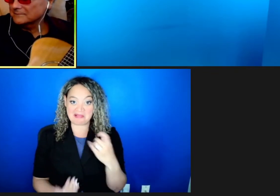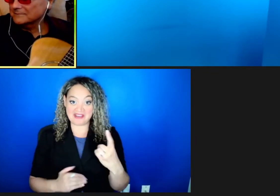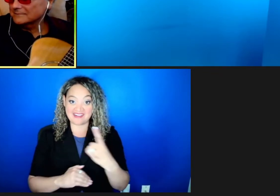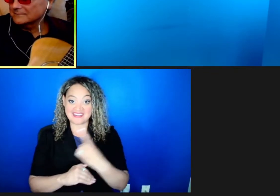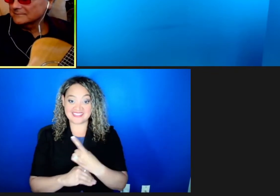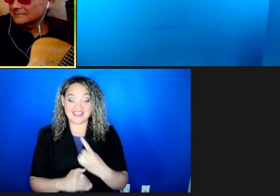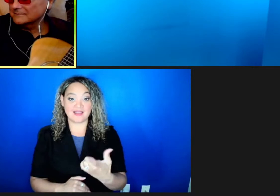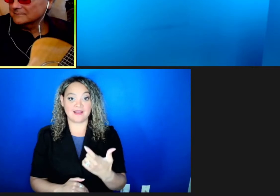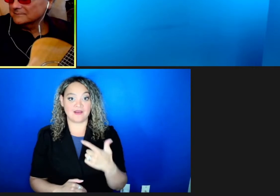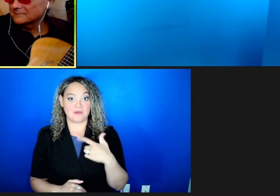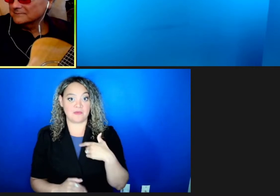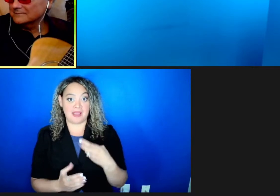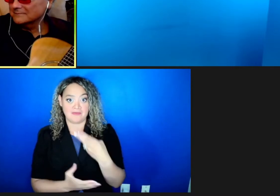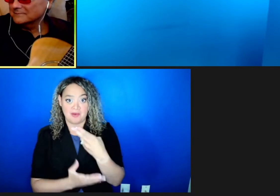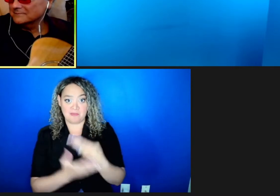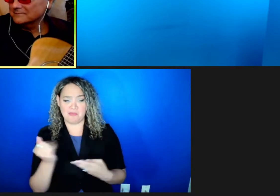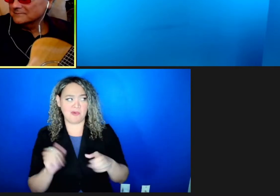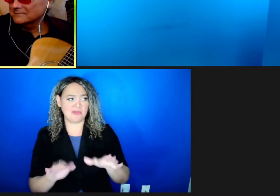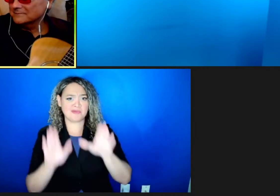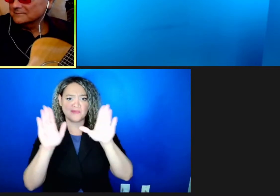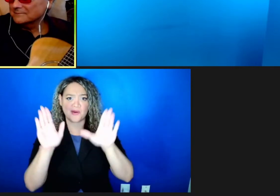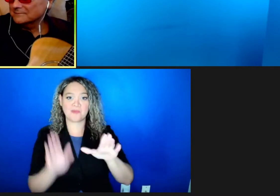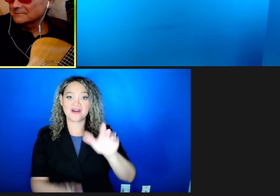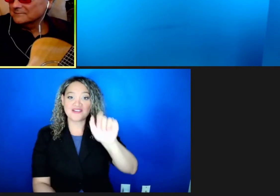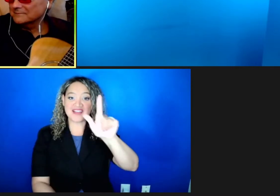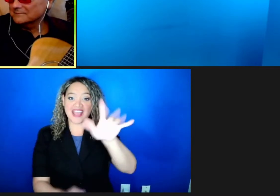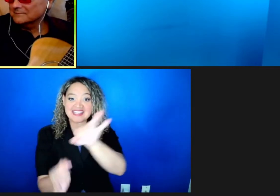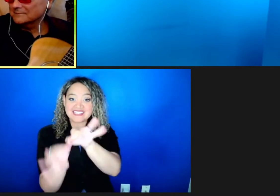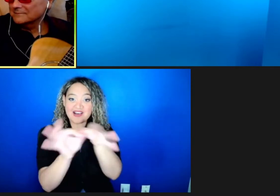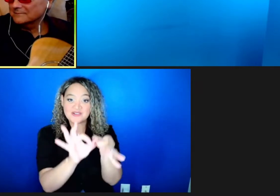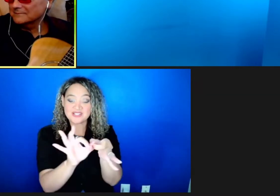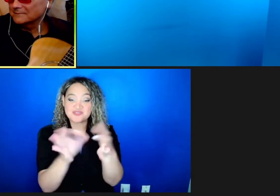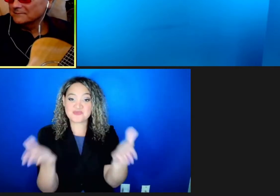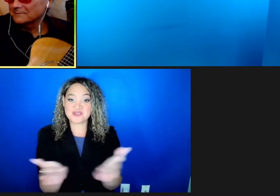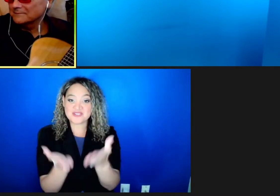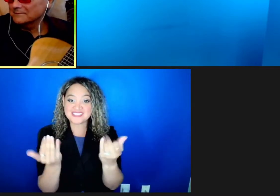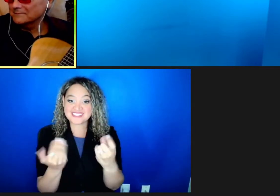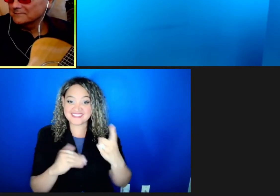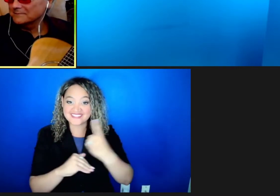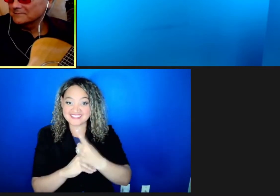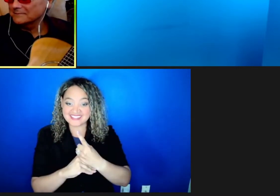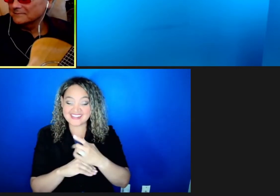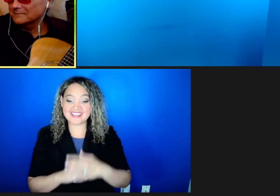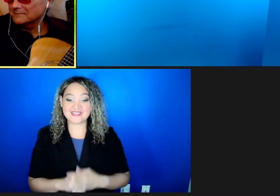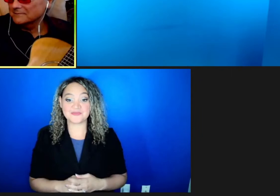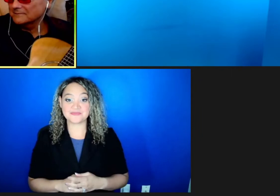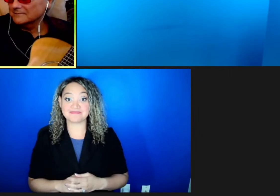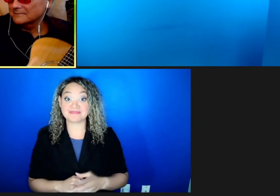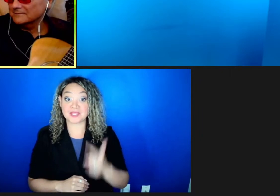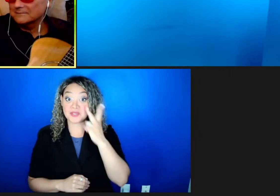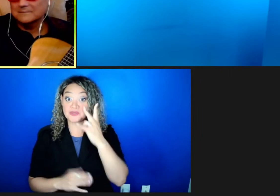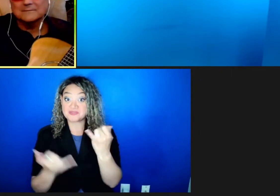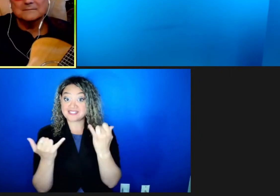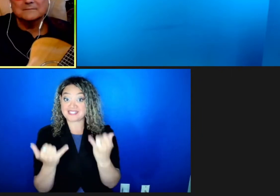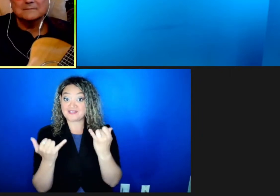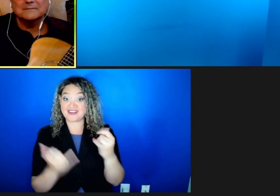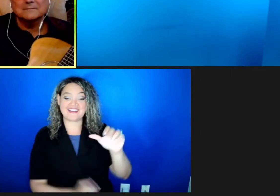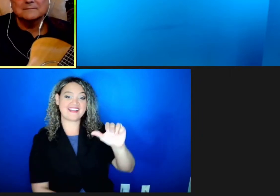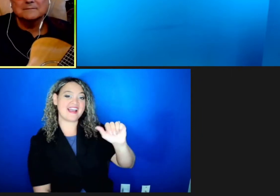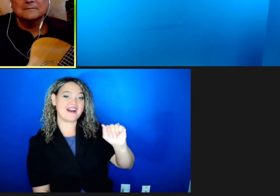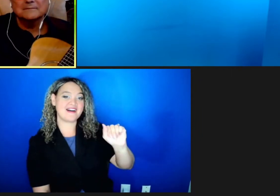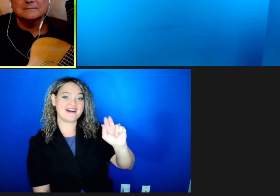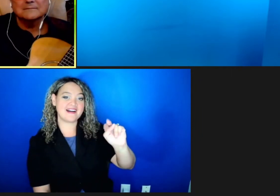have both of our wonderful ASL interpreters with us. Who you're seeing right now is